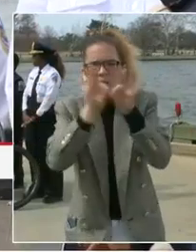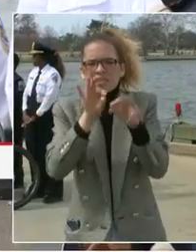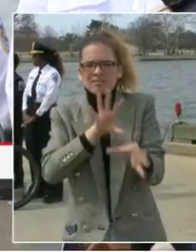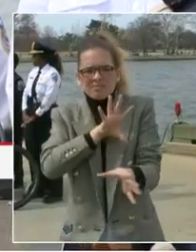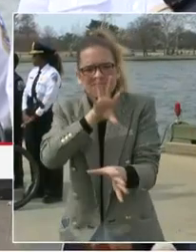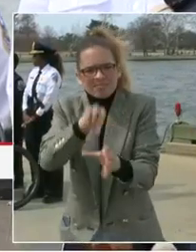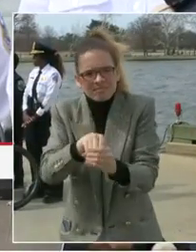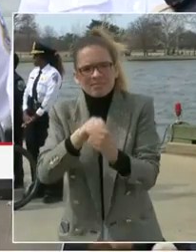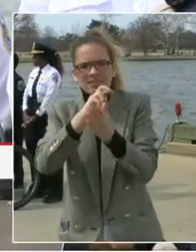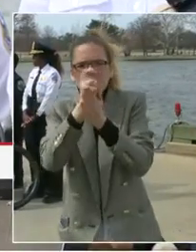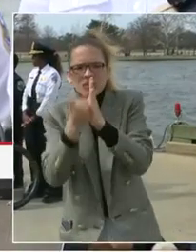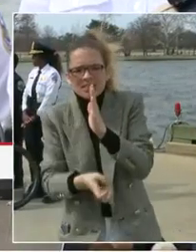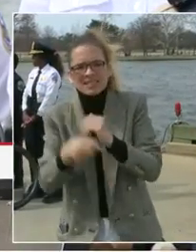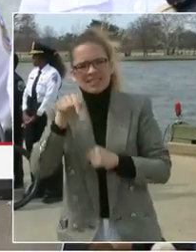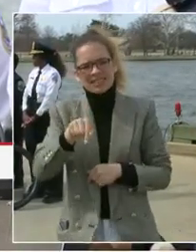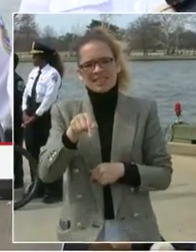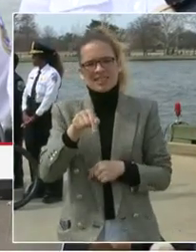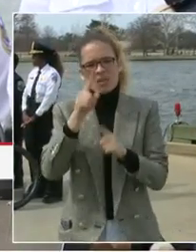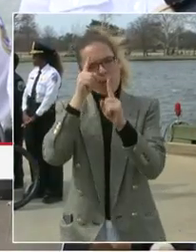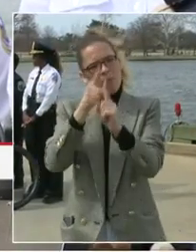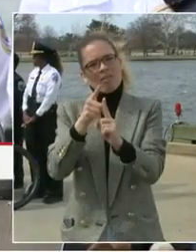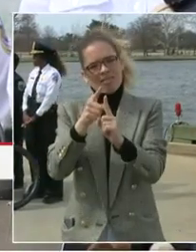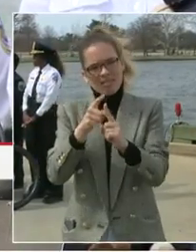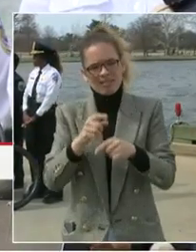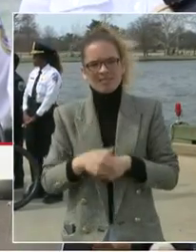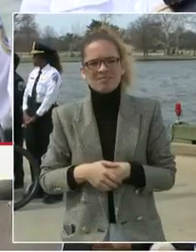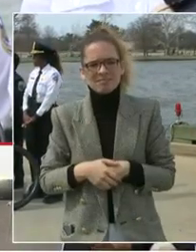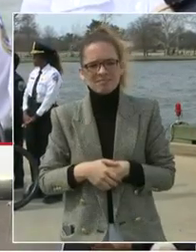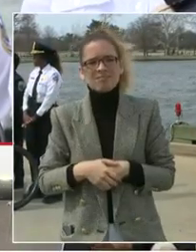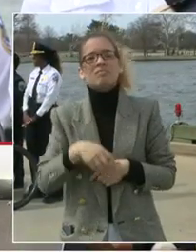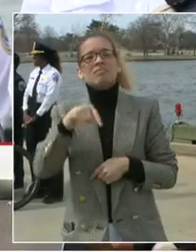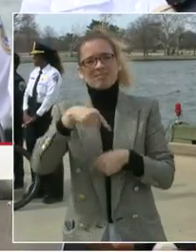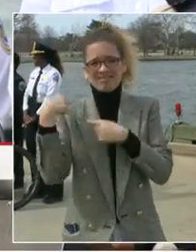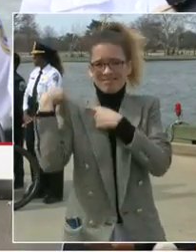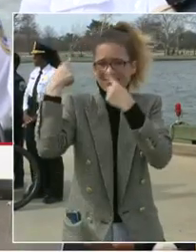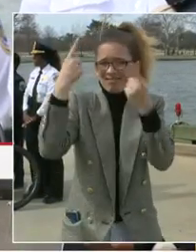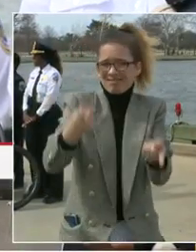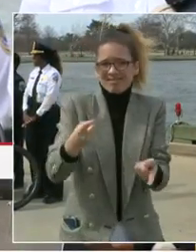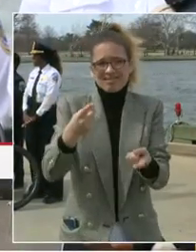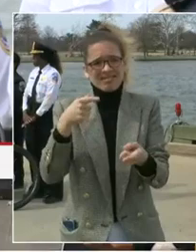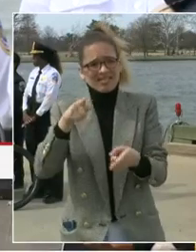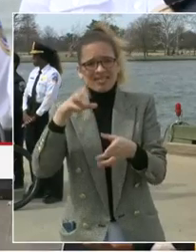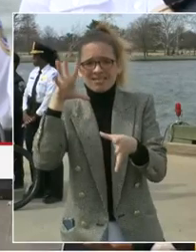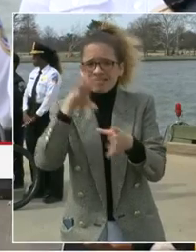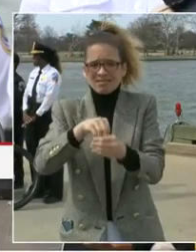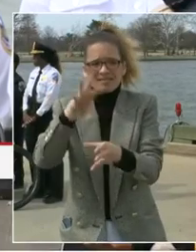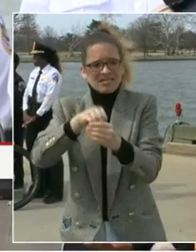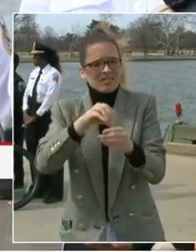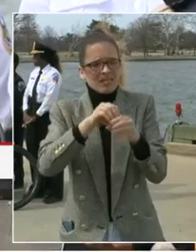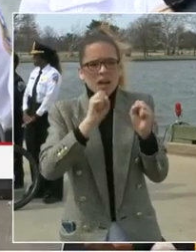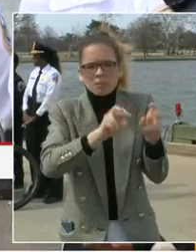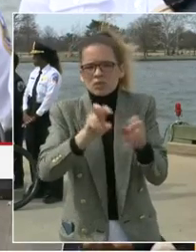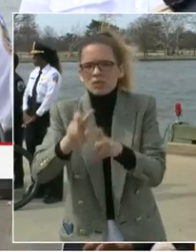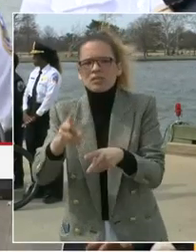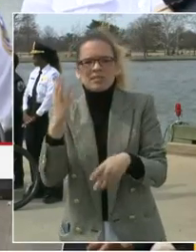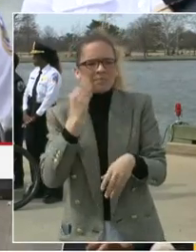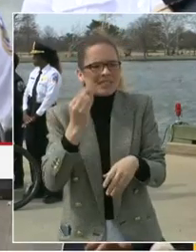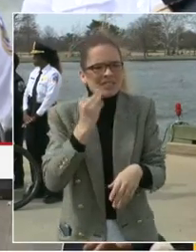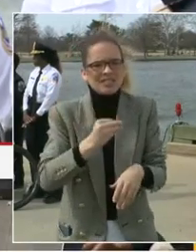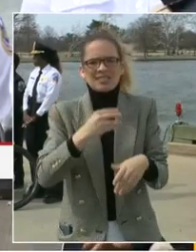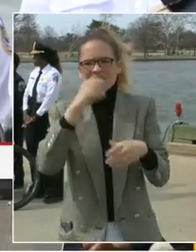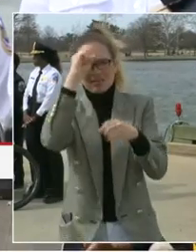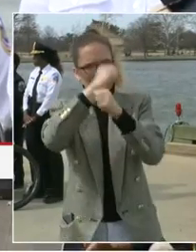23 years of service to the district have been filled with opportunities and experiences I never could have imagined as a young police recruit